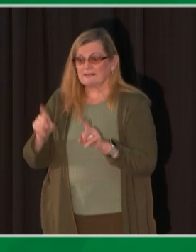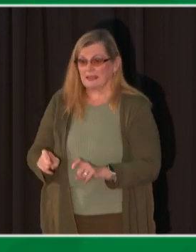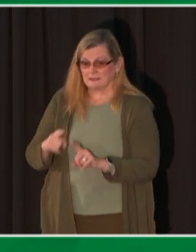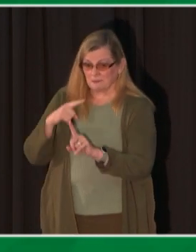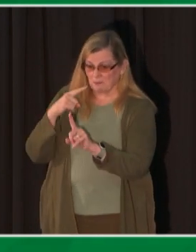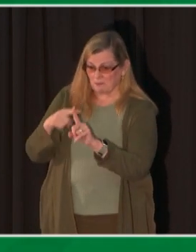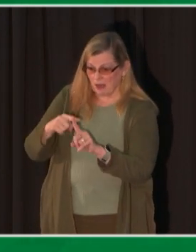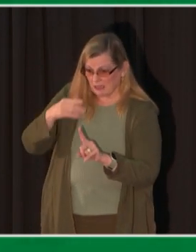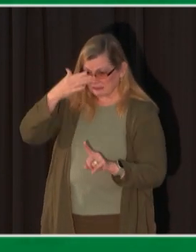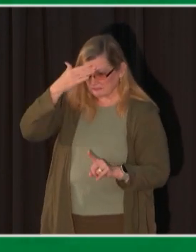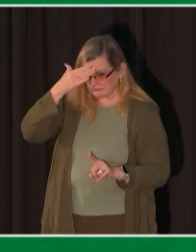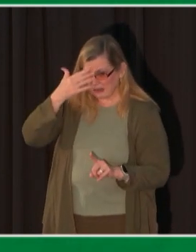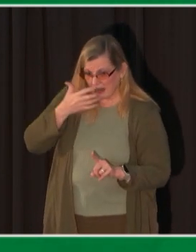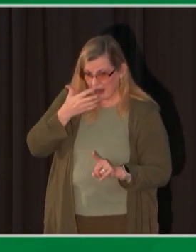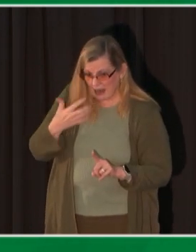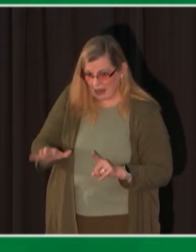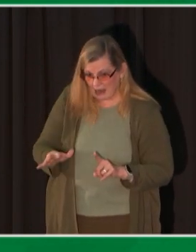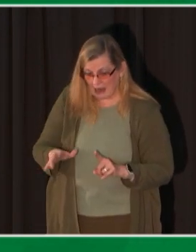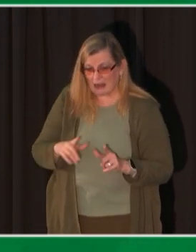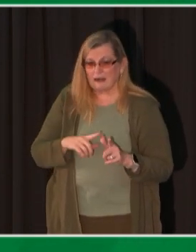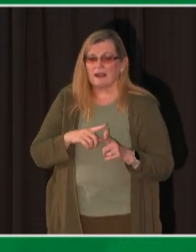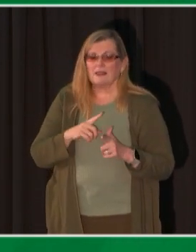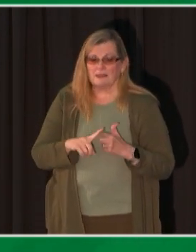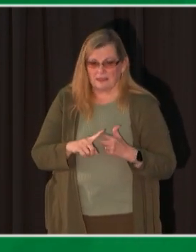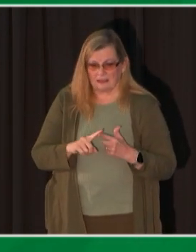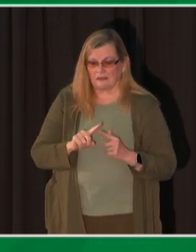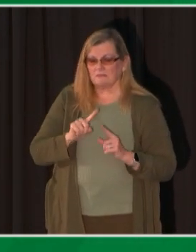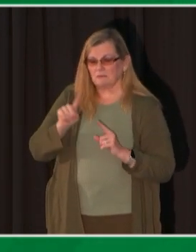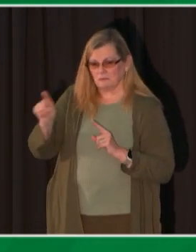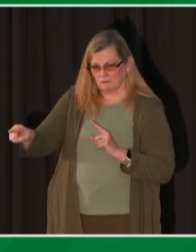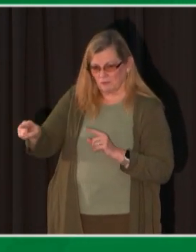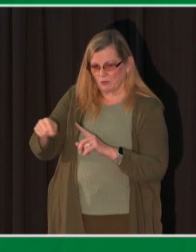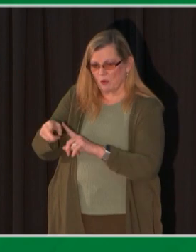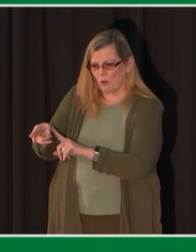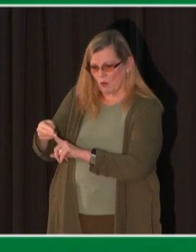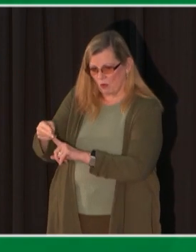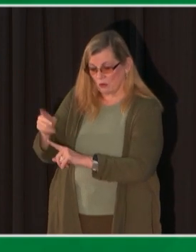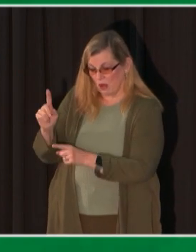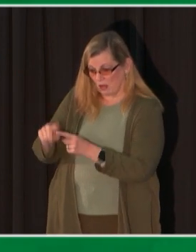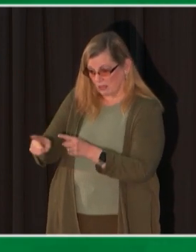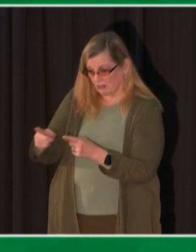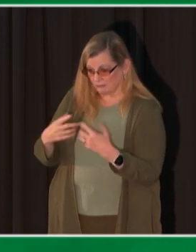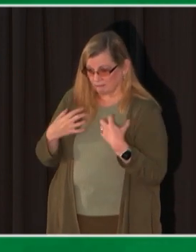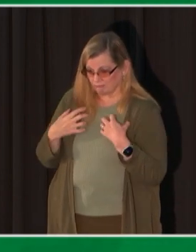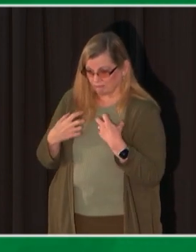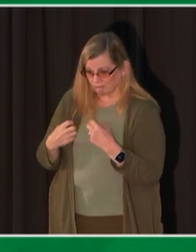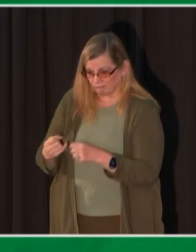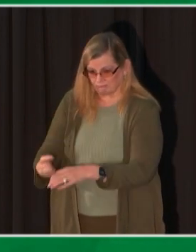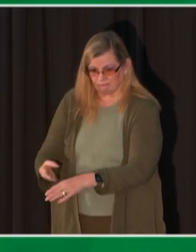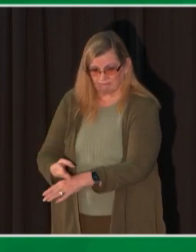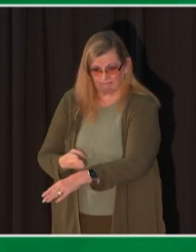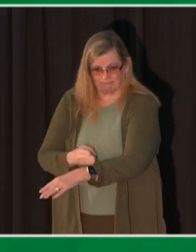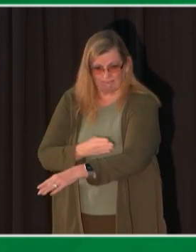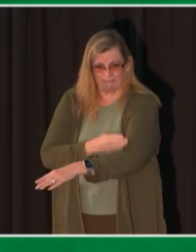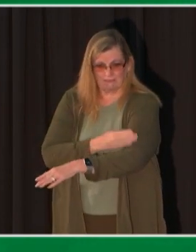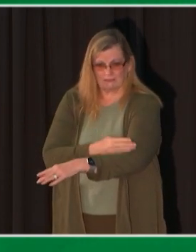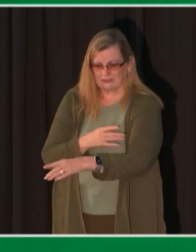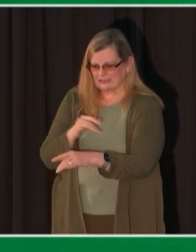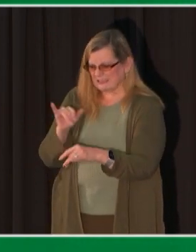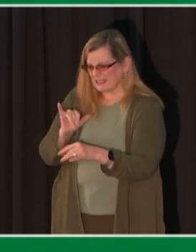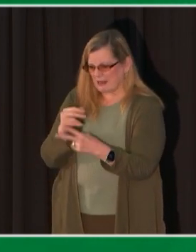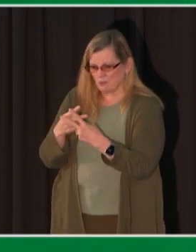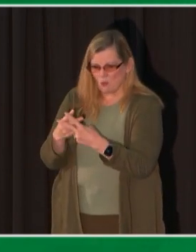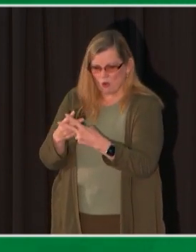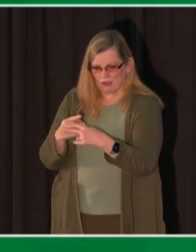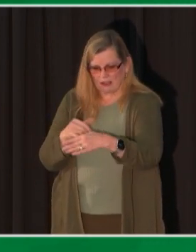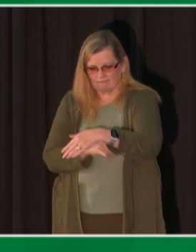can stay in a hotel room until they are better, just as everybody else would at home. And then when they are better, we can move